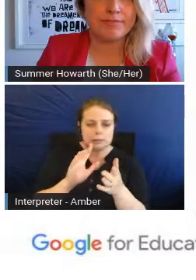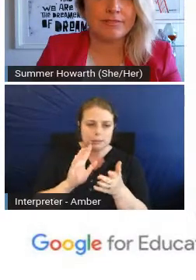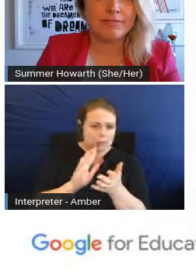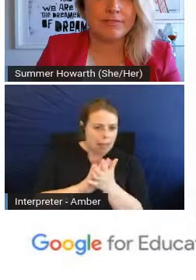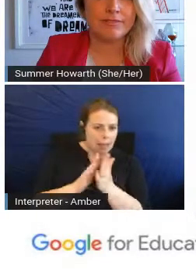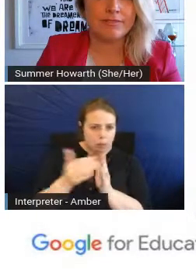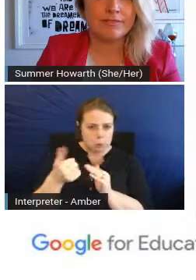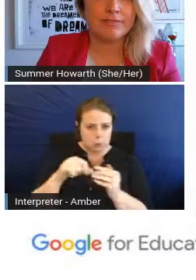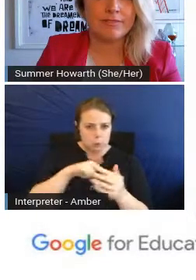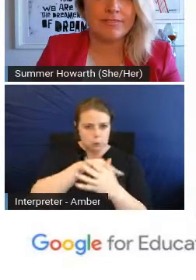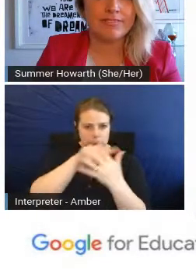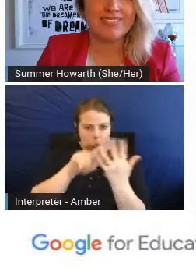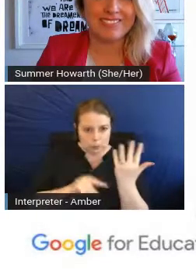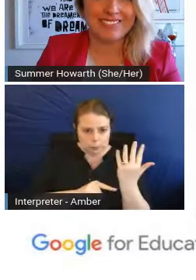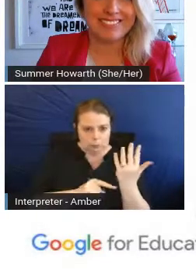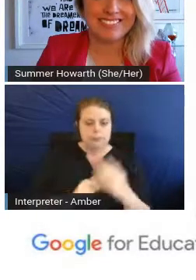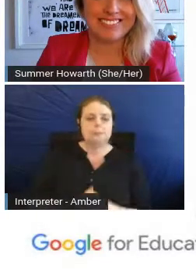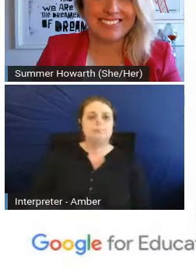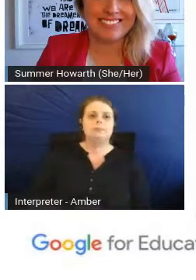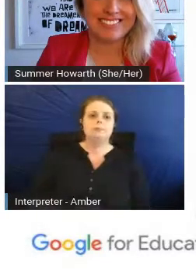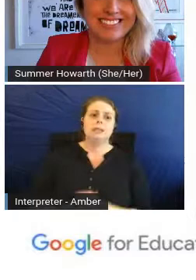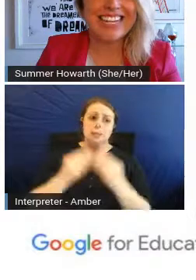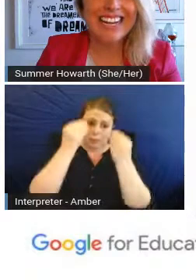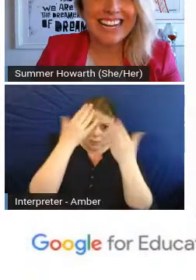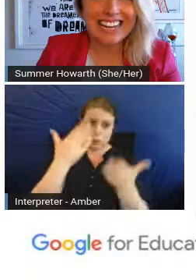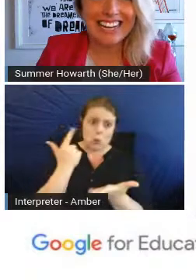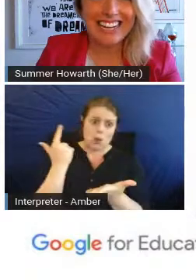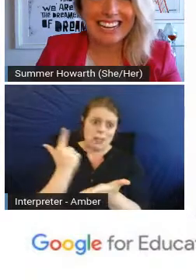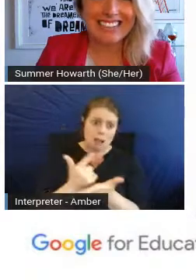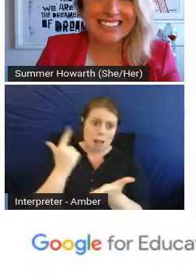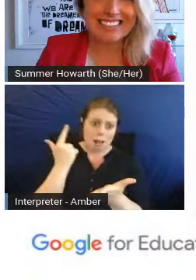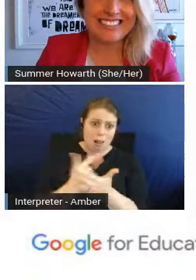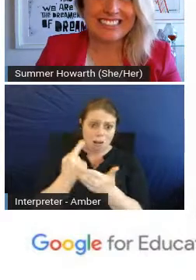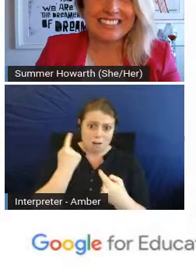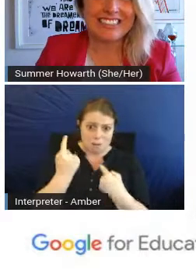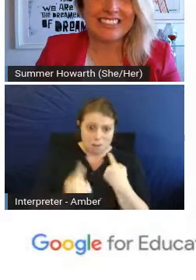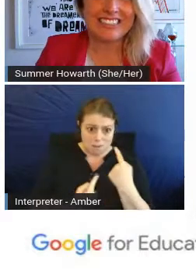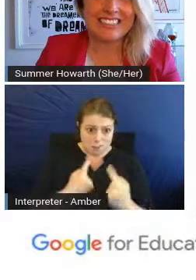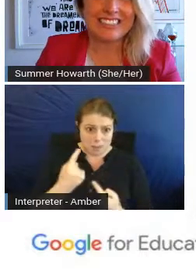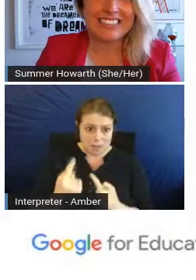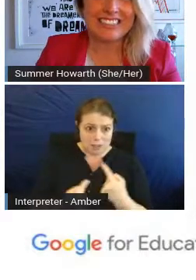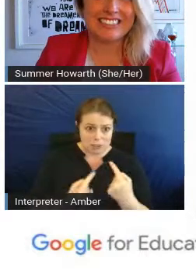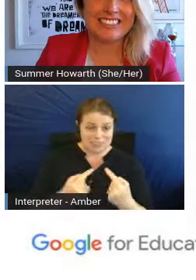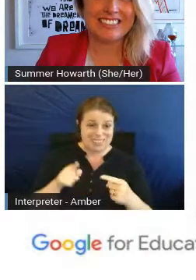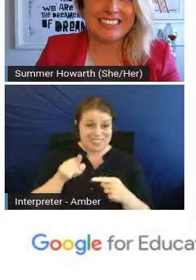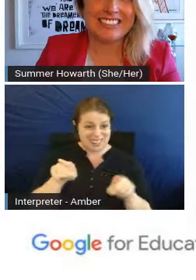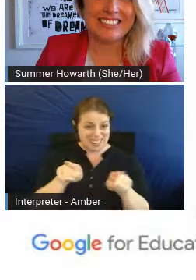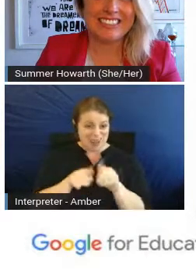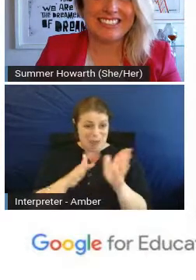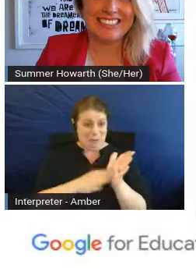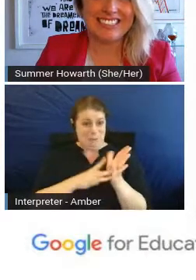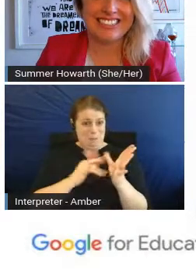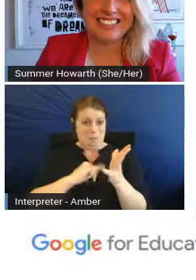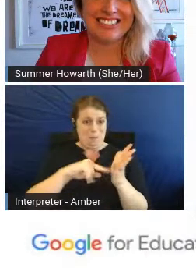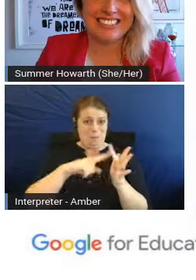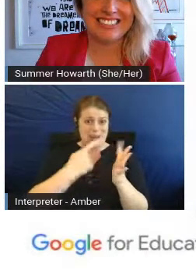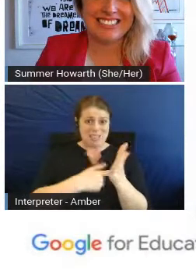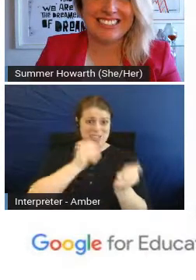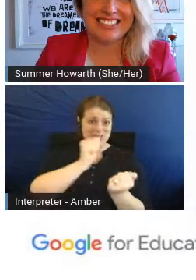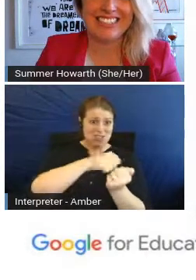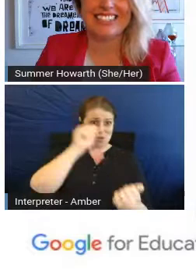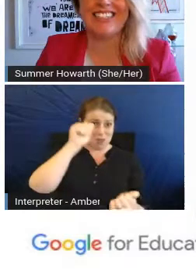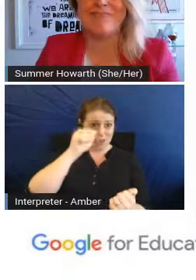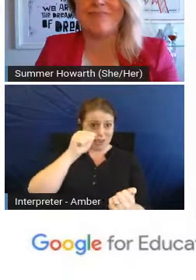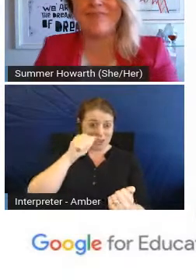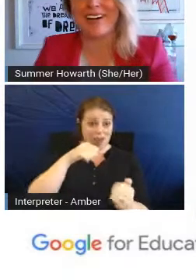these. Now, there is a lot. This is like a master's in learning design in 15